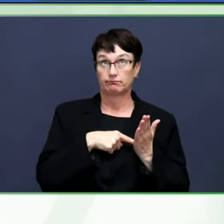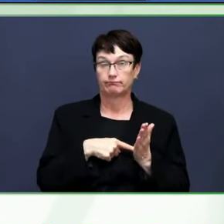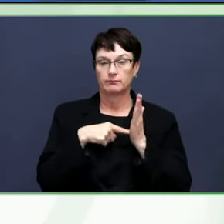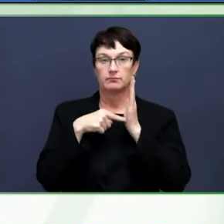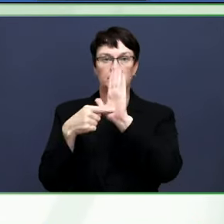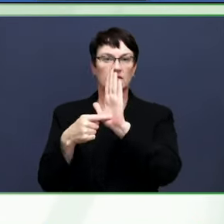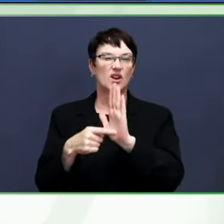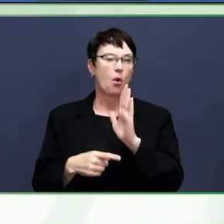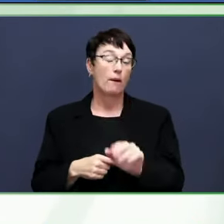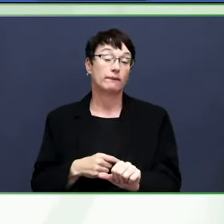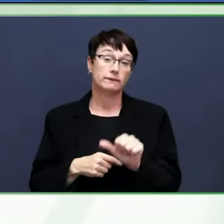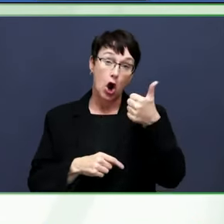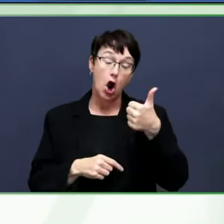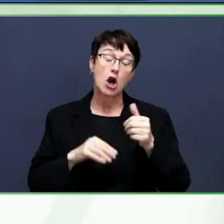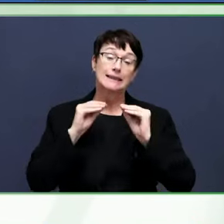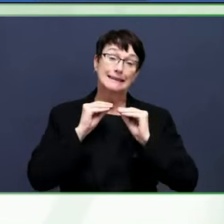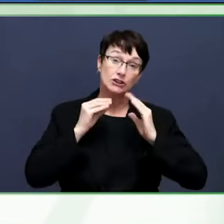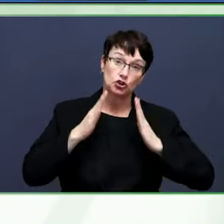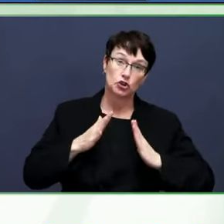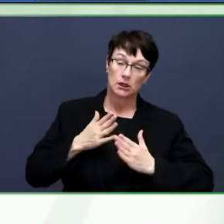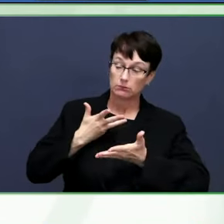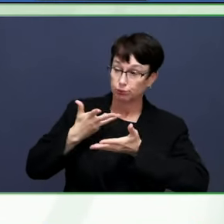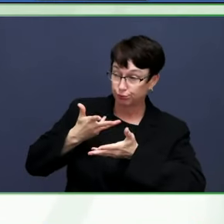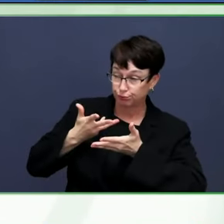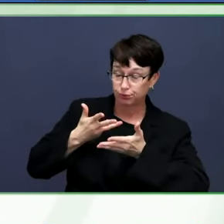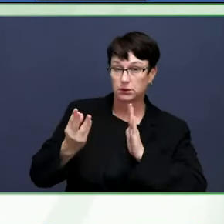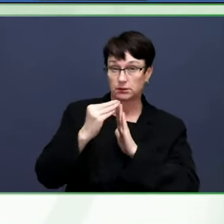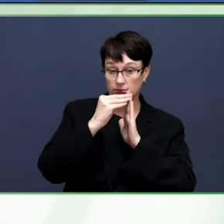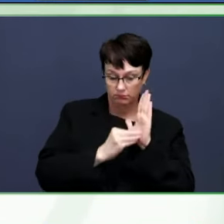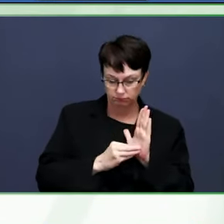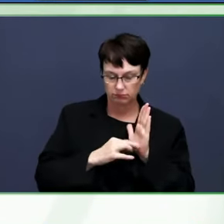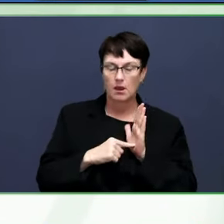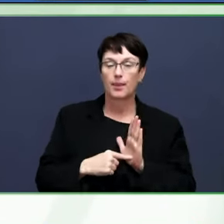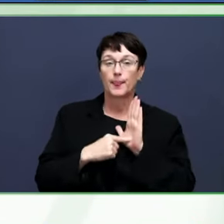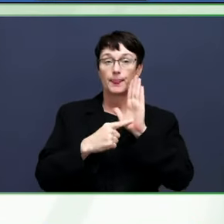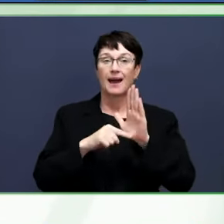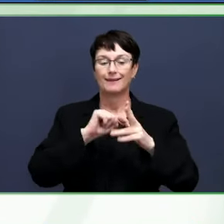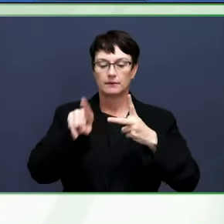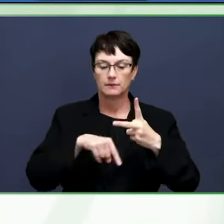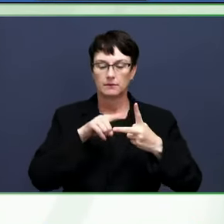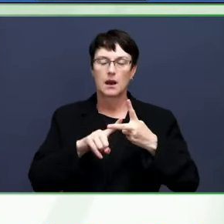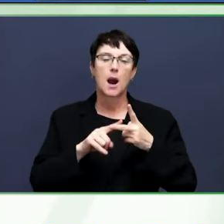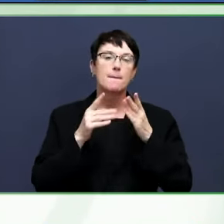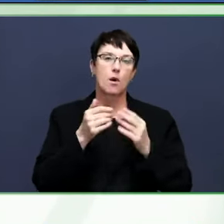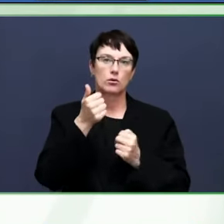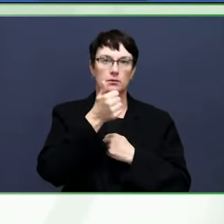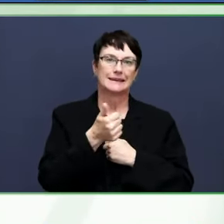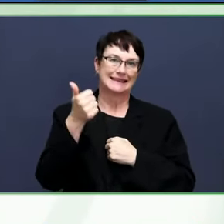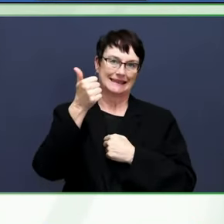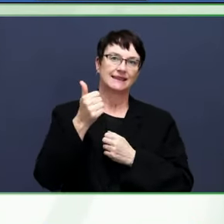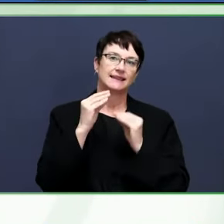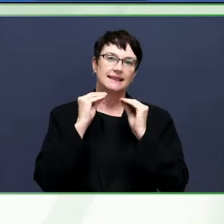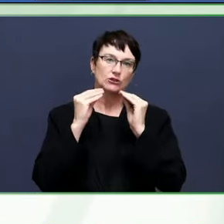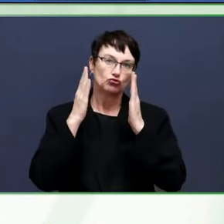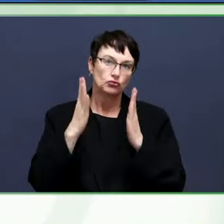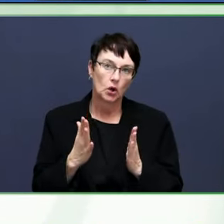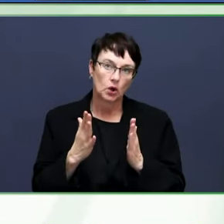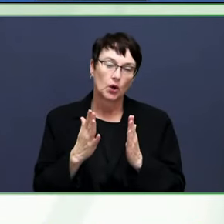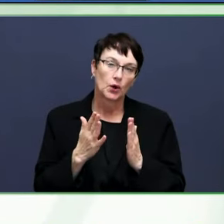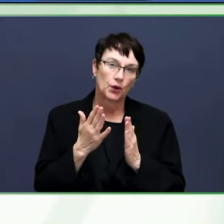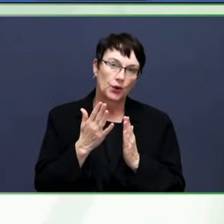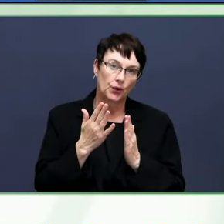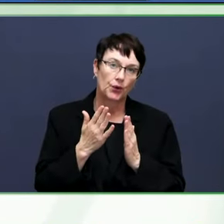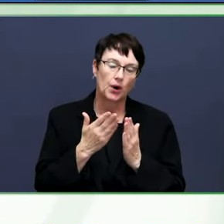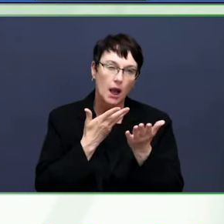allocate resources for the support. So they provide support and then make an action plan.